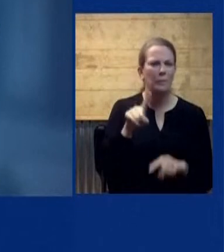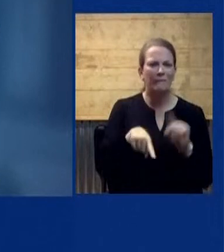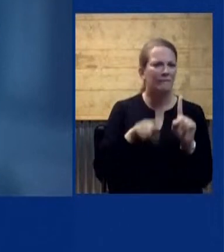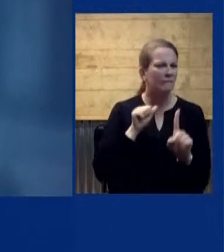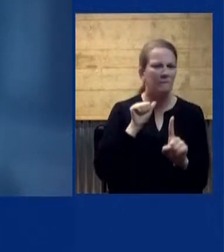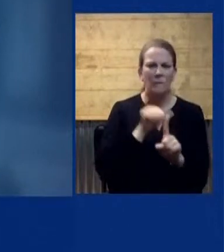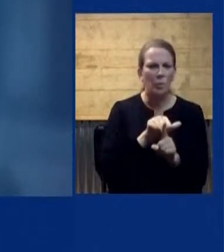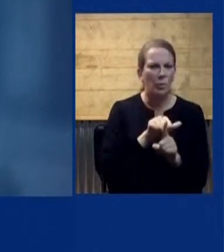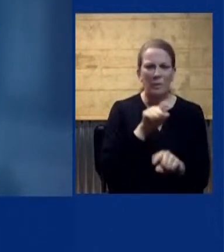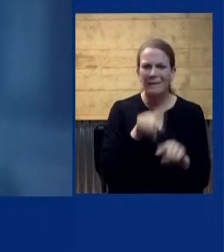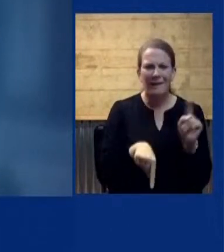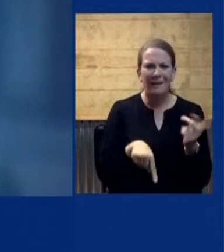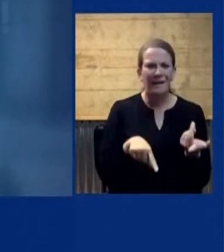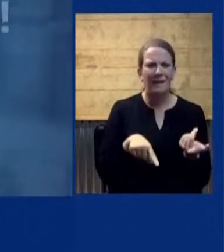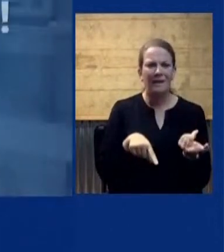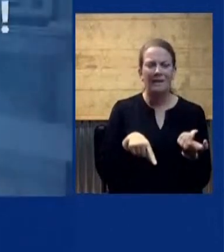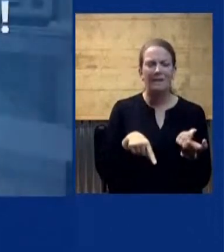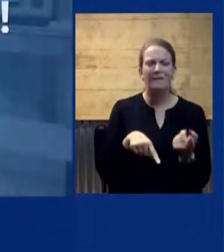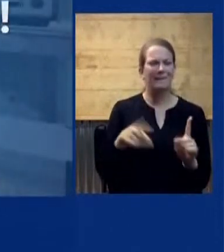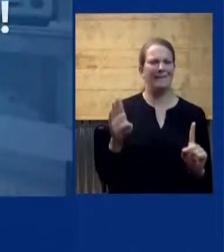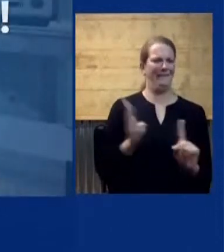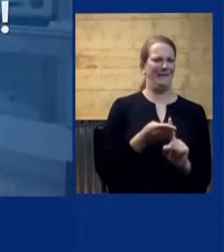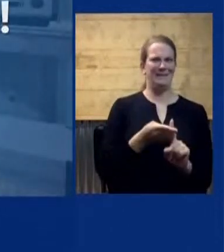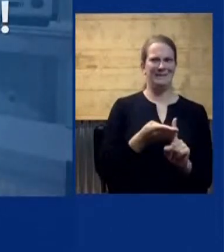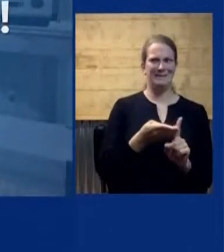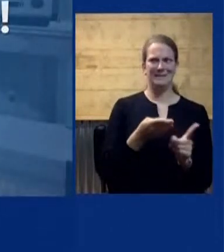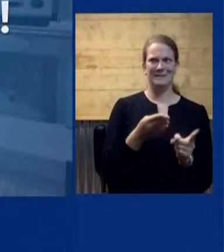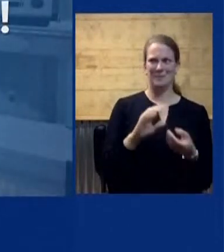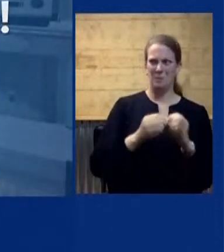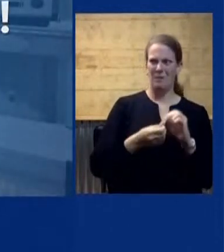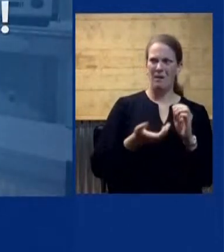them. You're not going to con them.